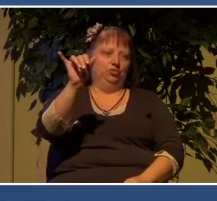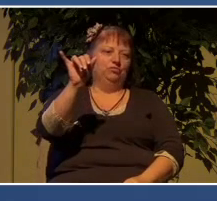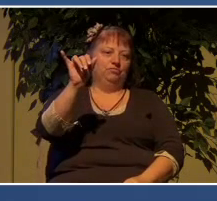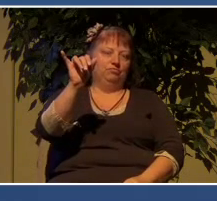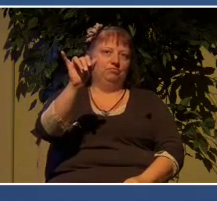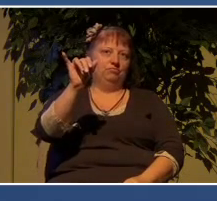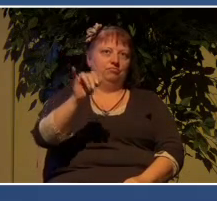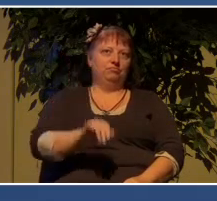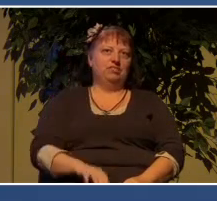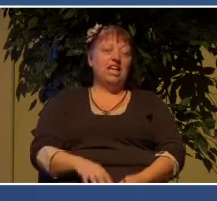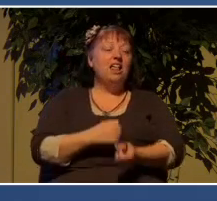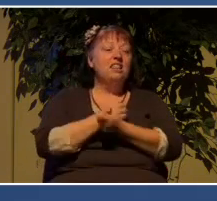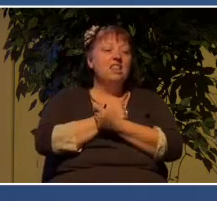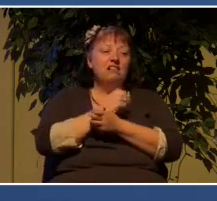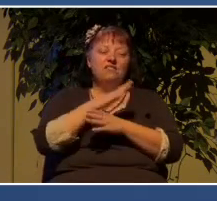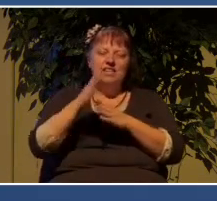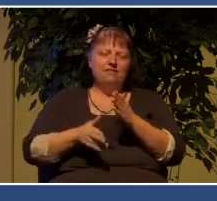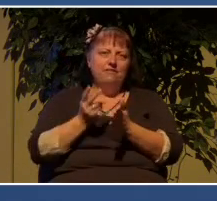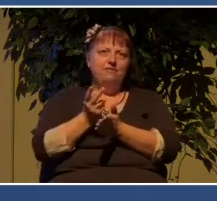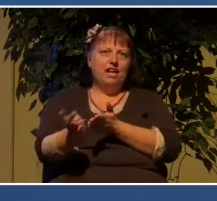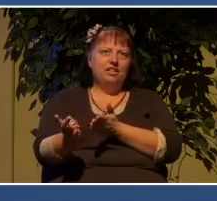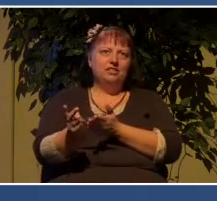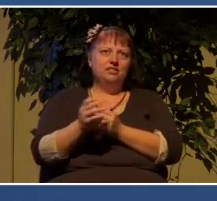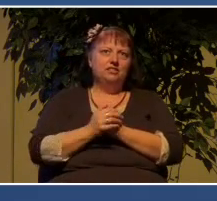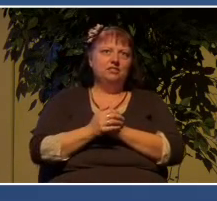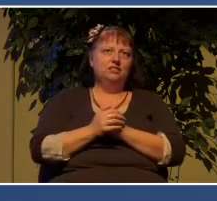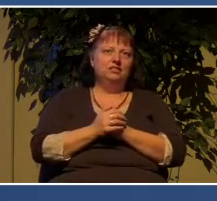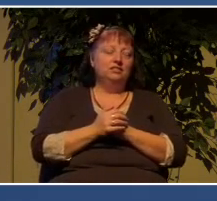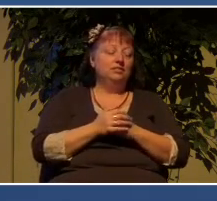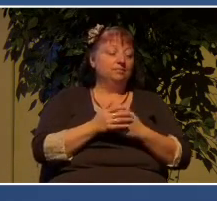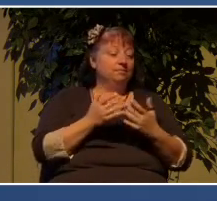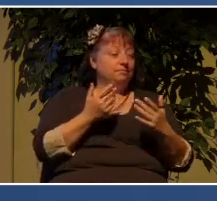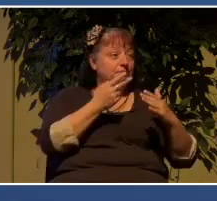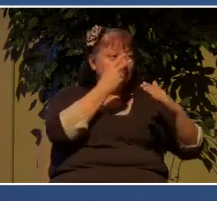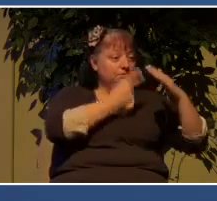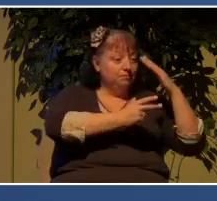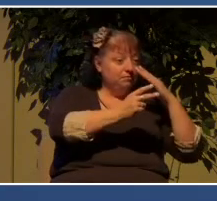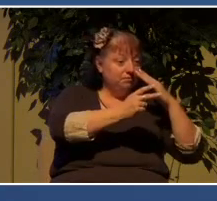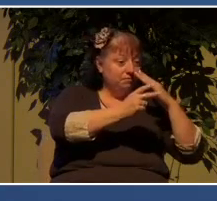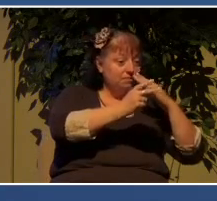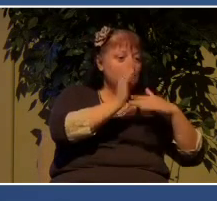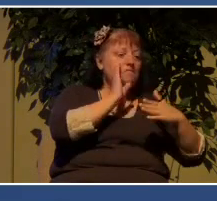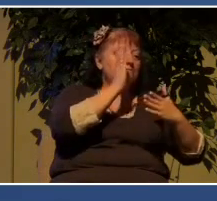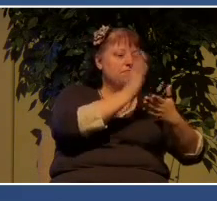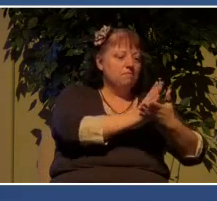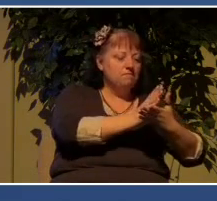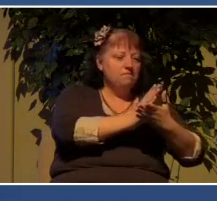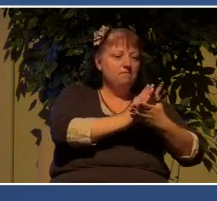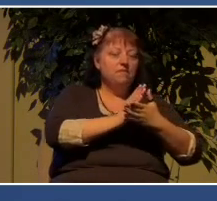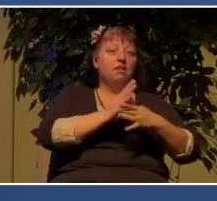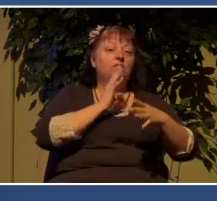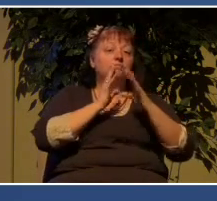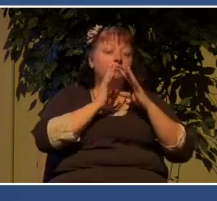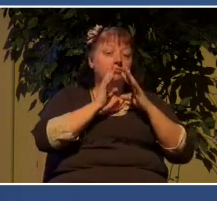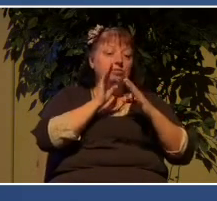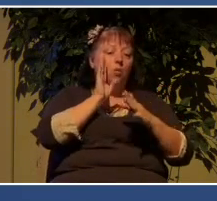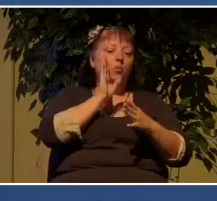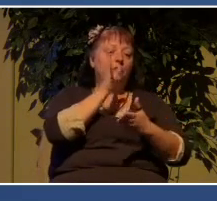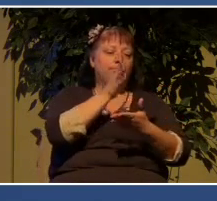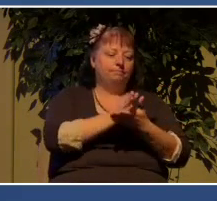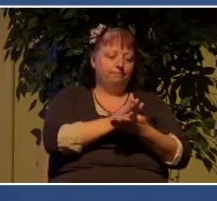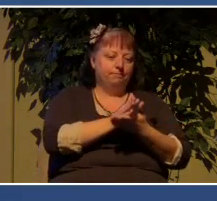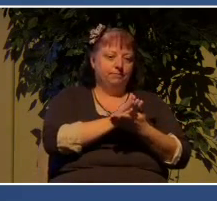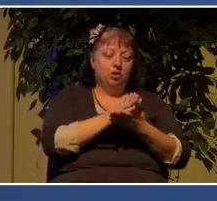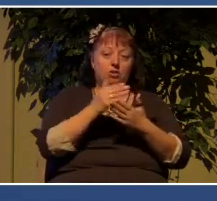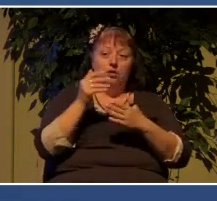Love never fails. Where there are prophecies, they will cease. Where there are tongues, they will be stilled. Where there is knowledge, it